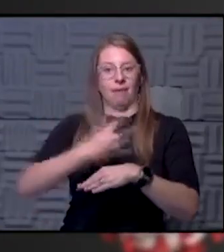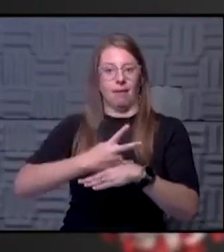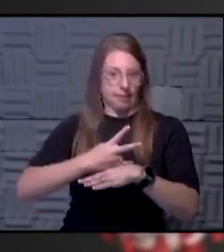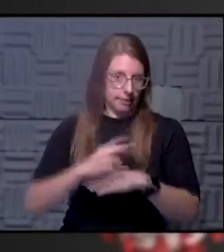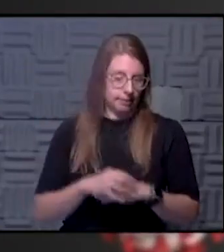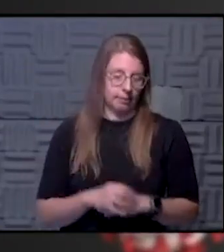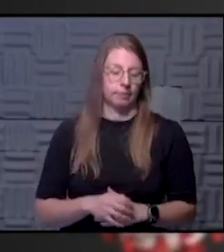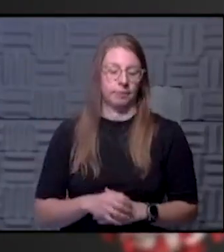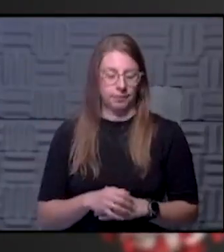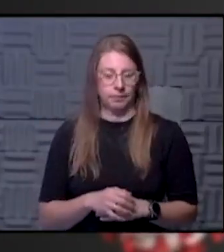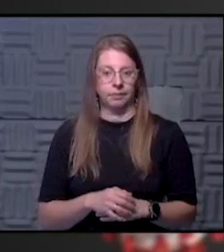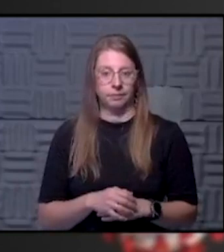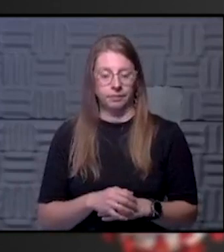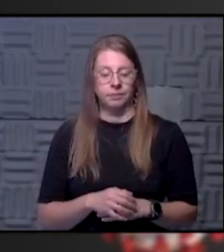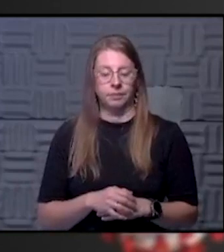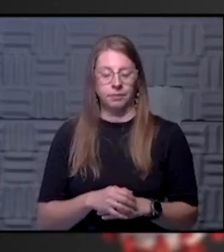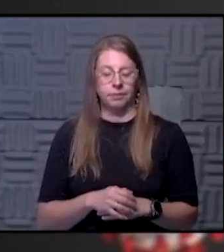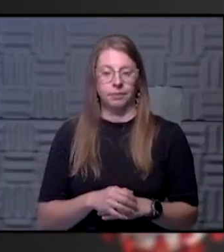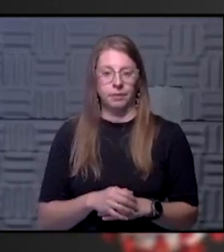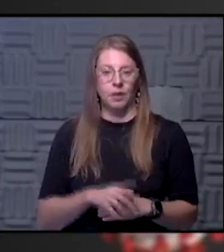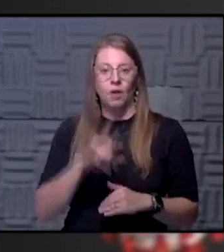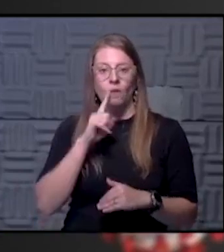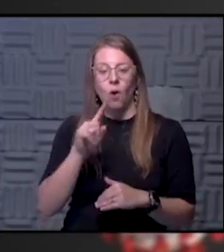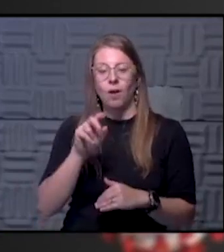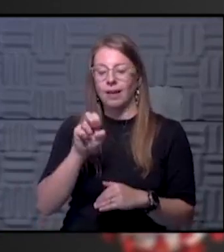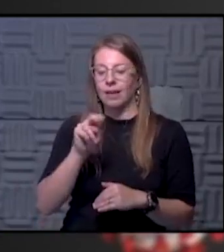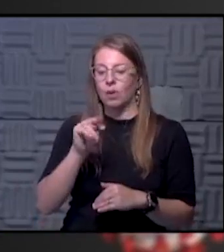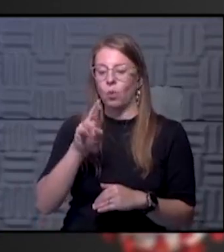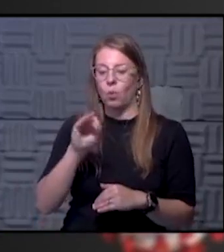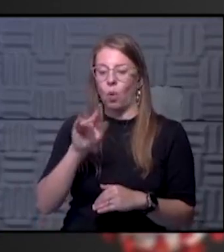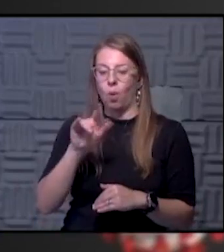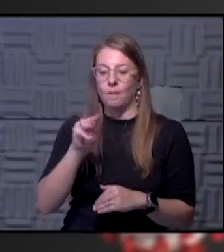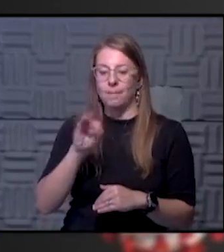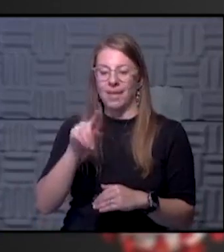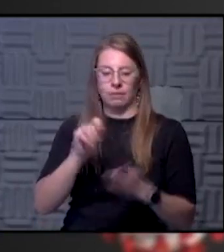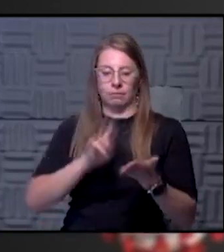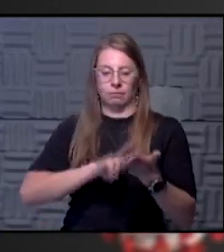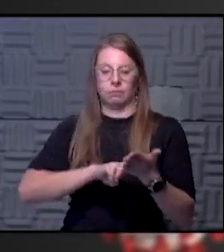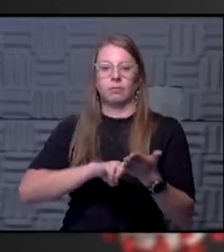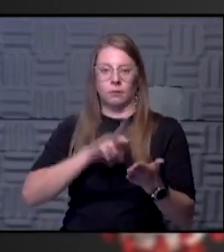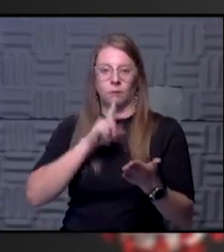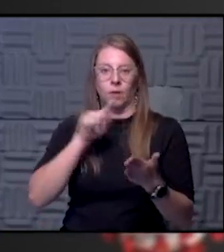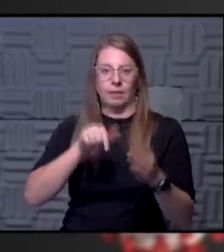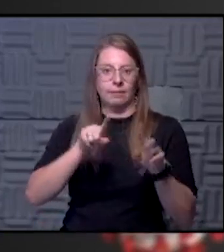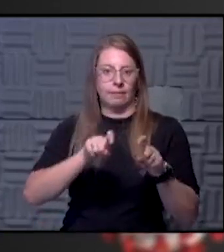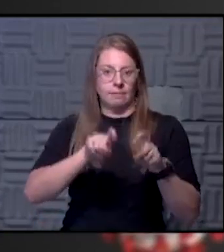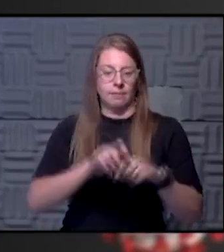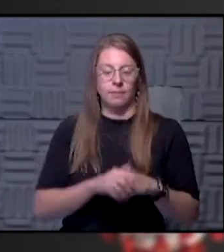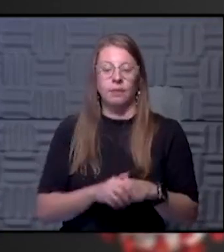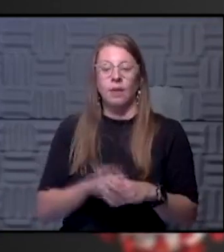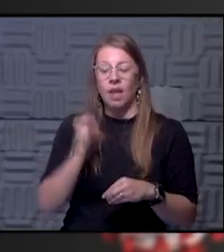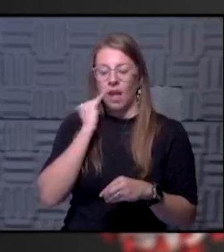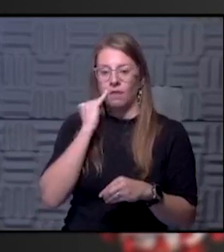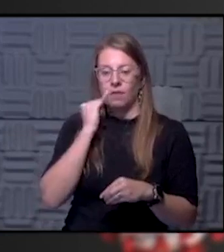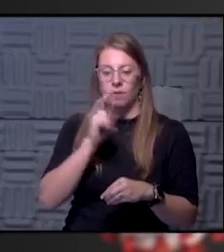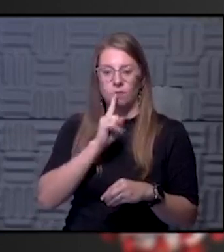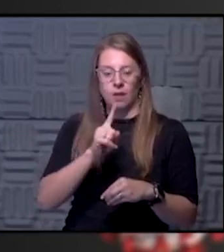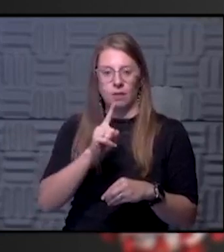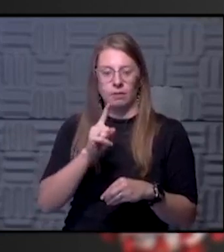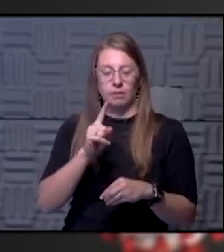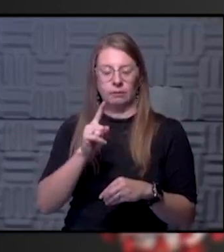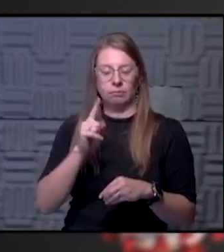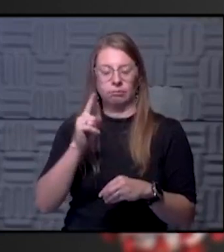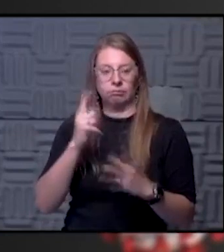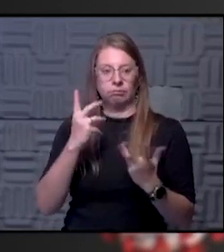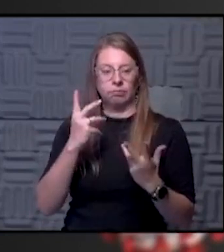days of the enrollment into this. So it is something that if you just found out you're COVID positive,